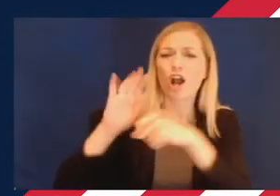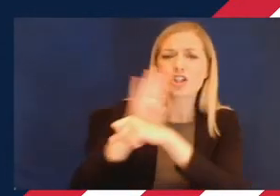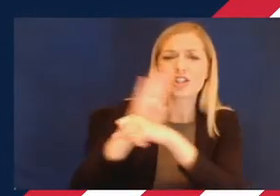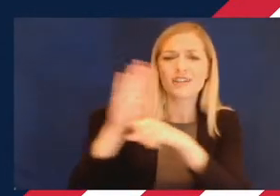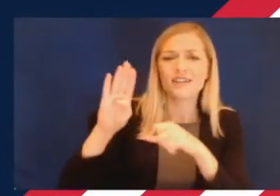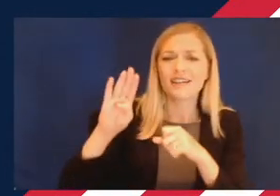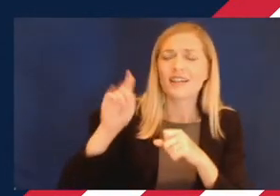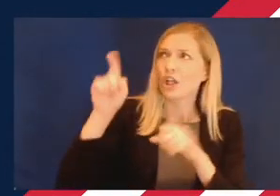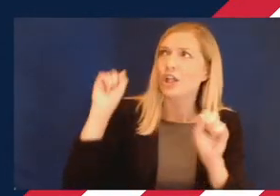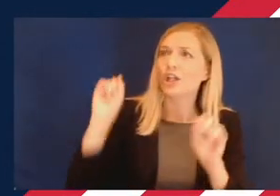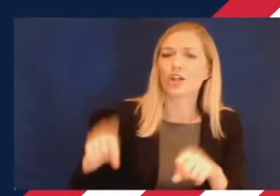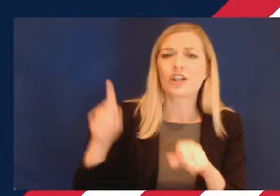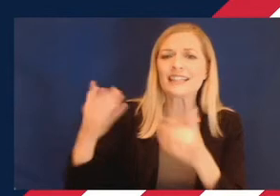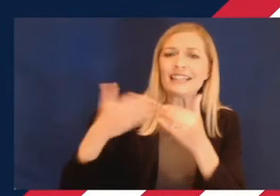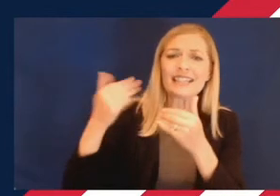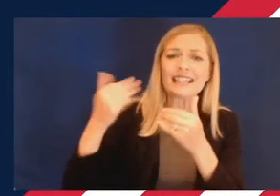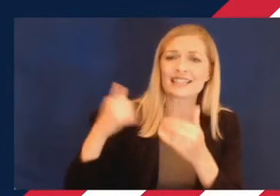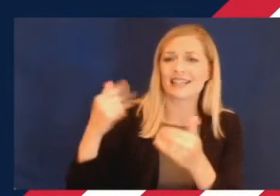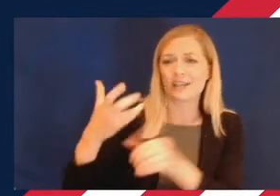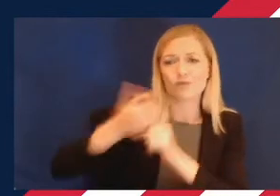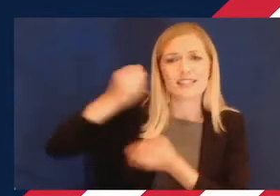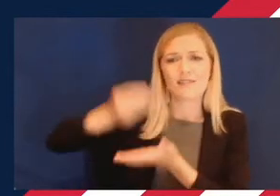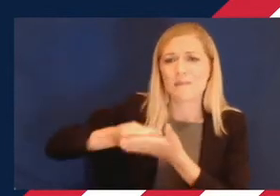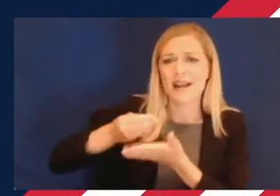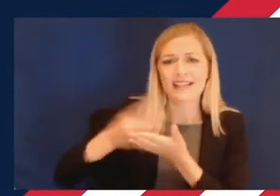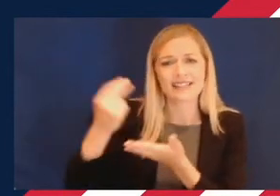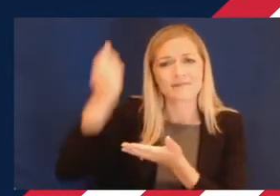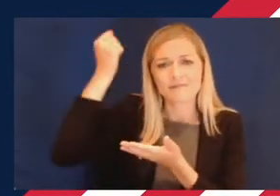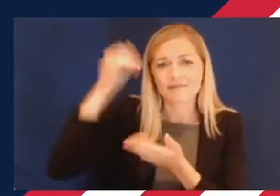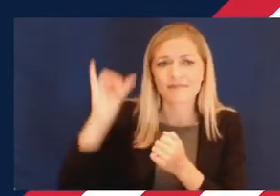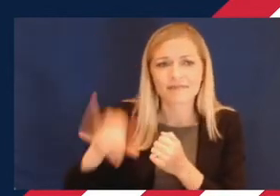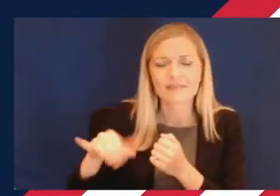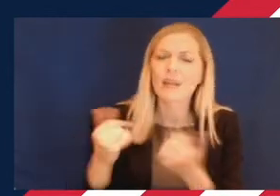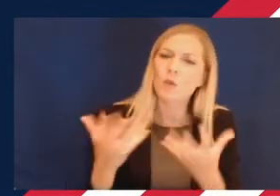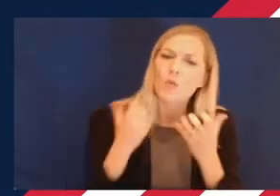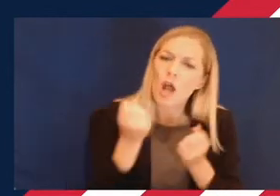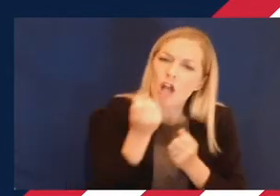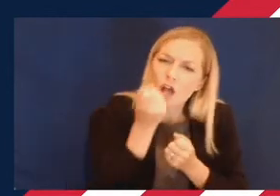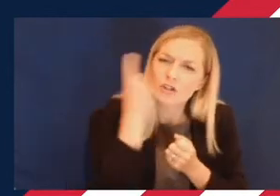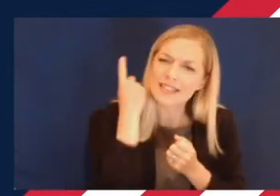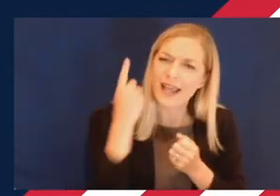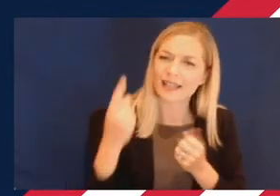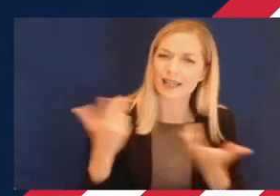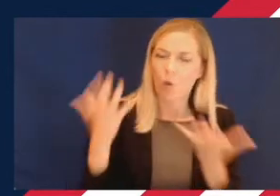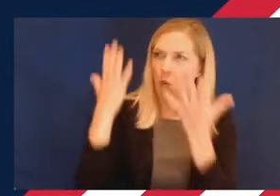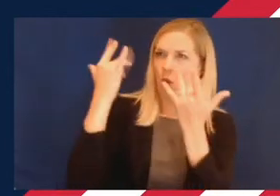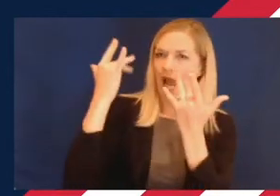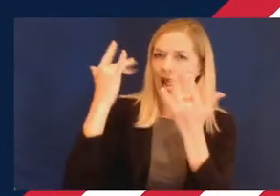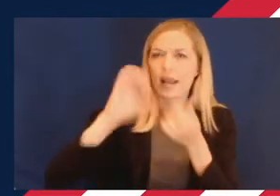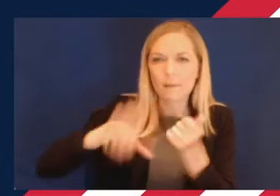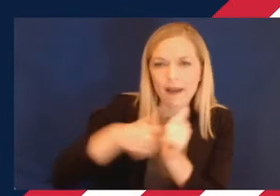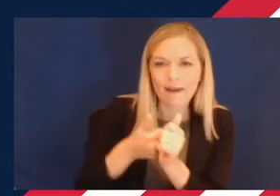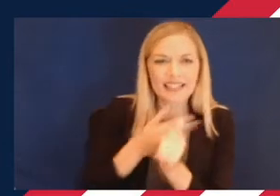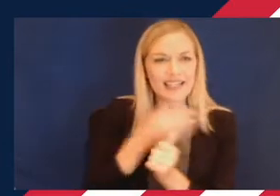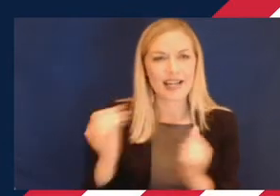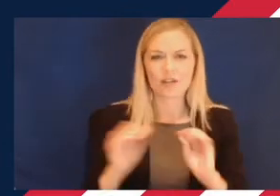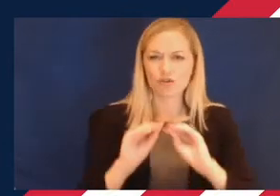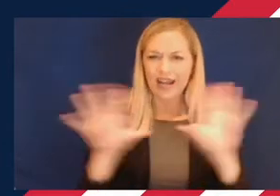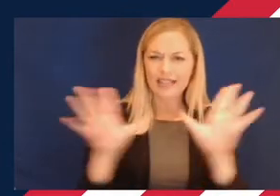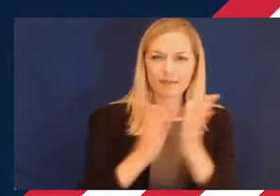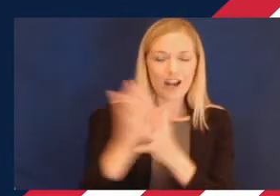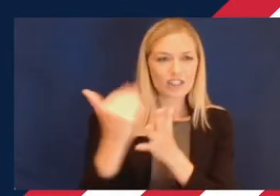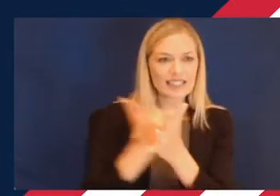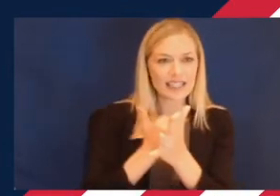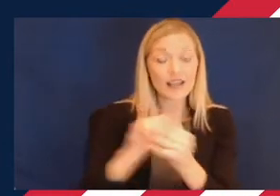be able to understand it on the front end, and we really want to understand transparency. When we started as the U.S. Black Chamber talking about 35